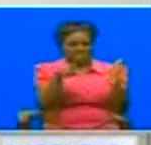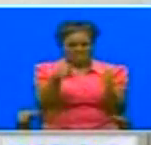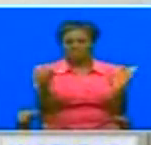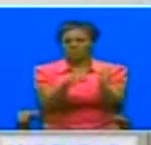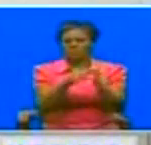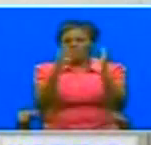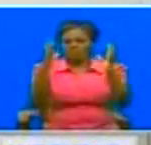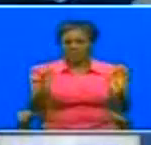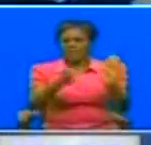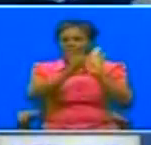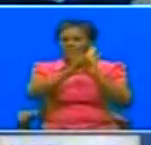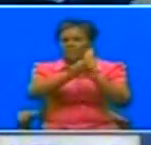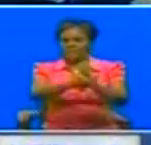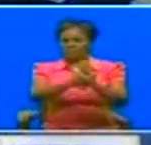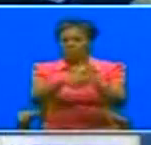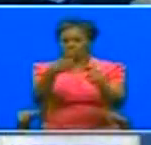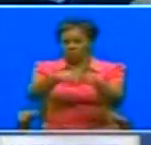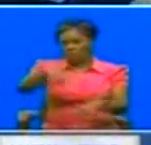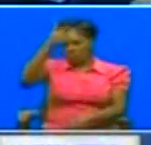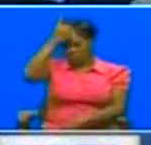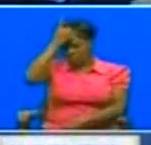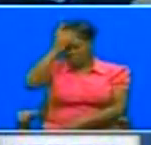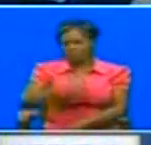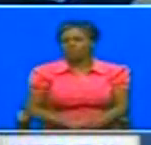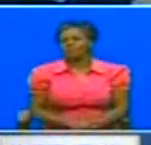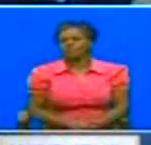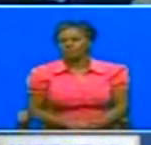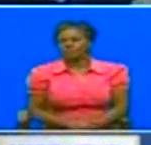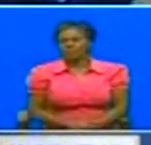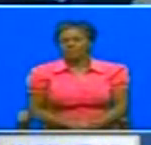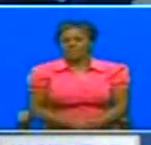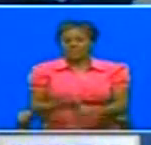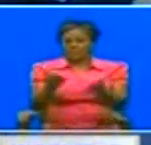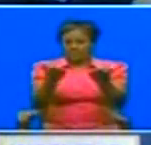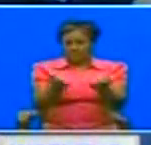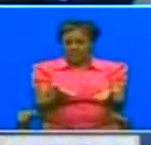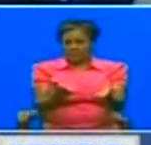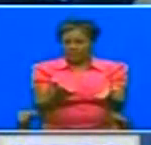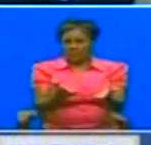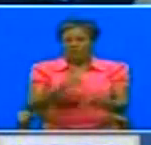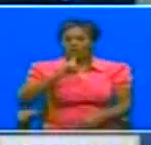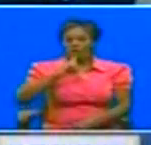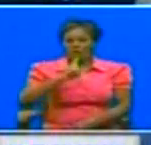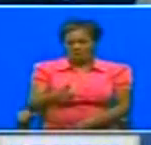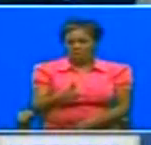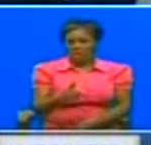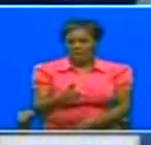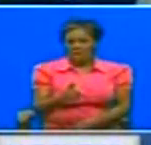just give you an example of some case we got from the field. Because this was supposed to be, the directive was supposed